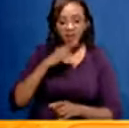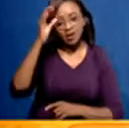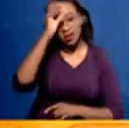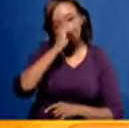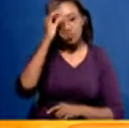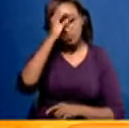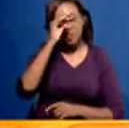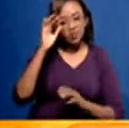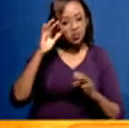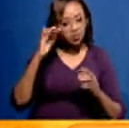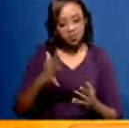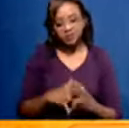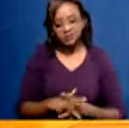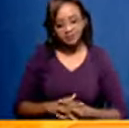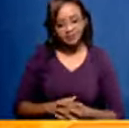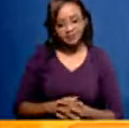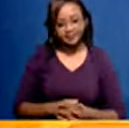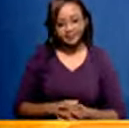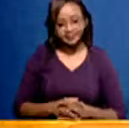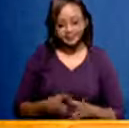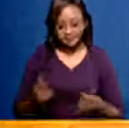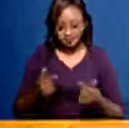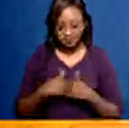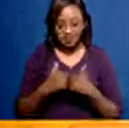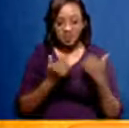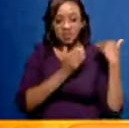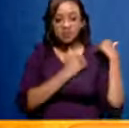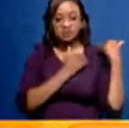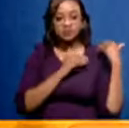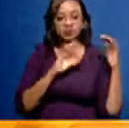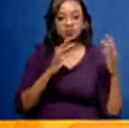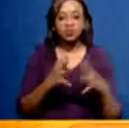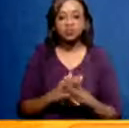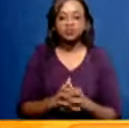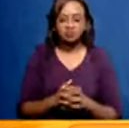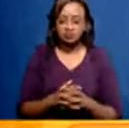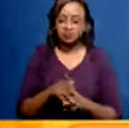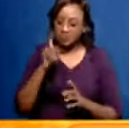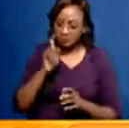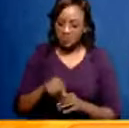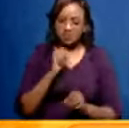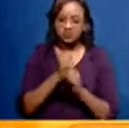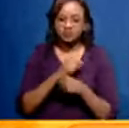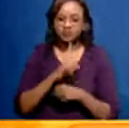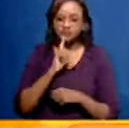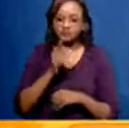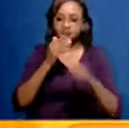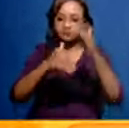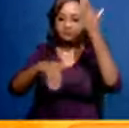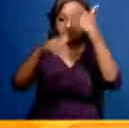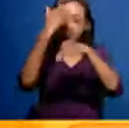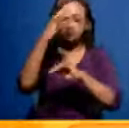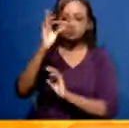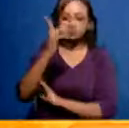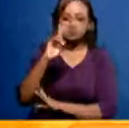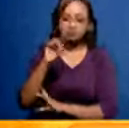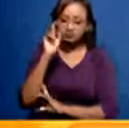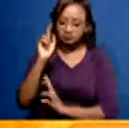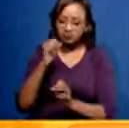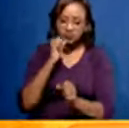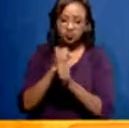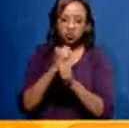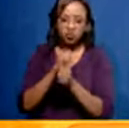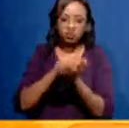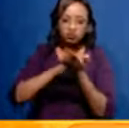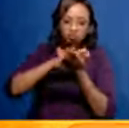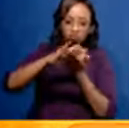following, right? What am I responsible in principle is making sure that the University of Nairobi functions well